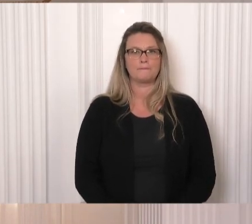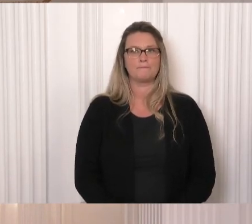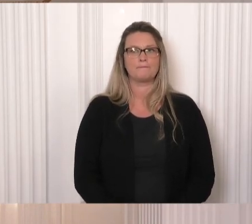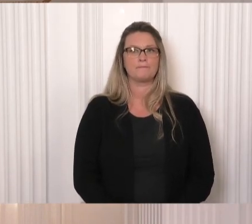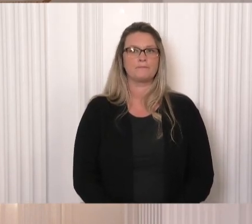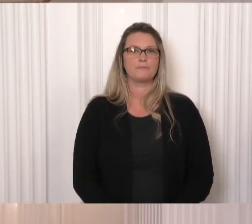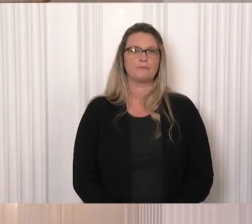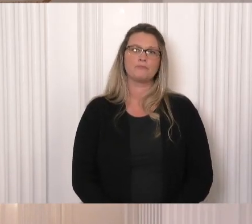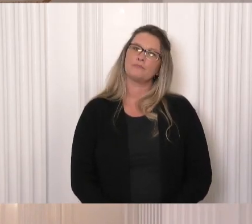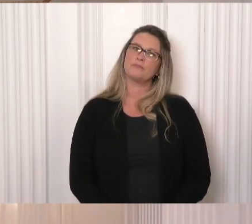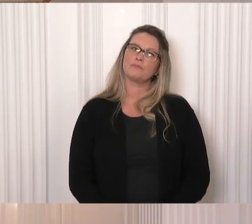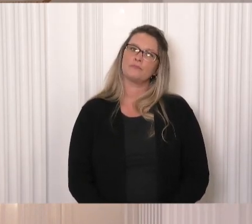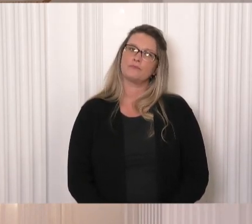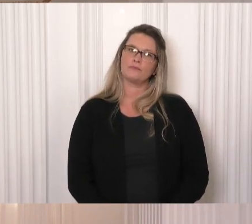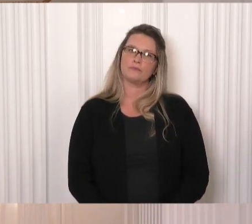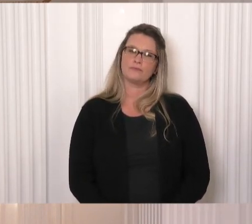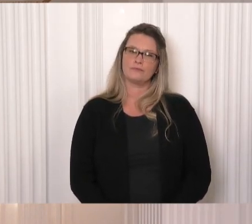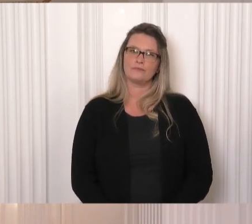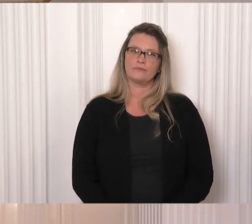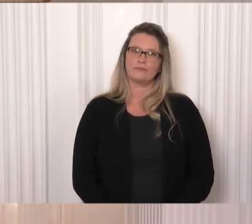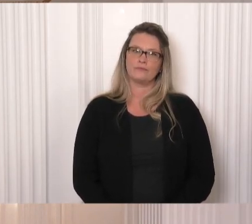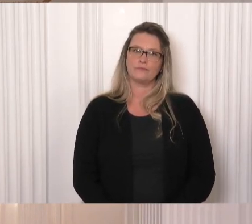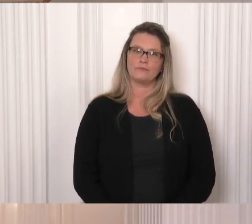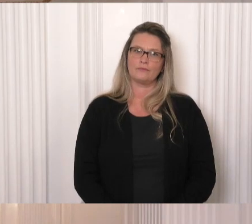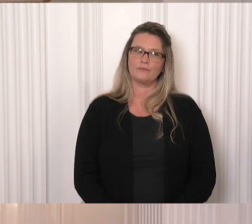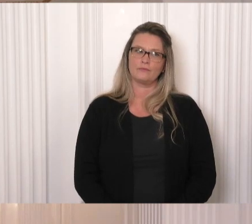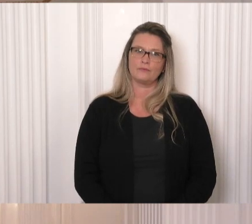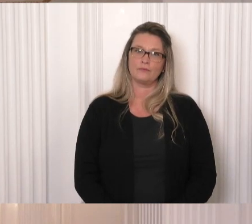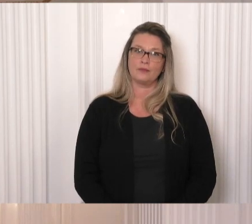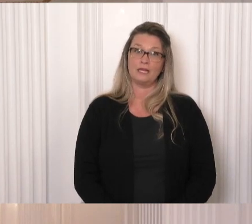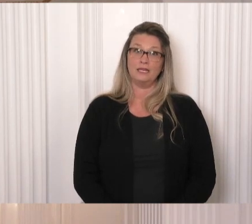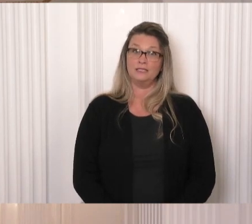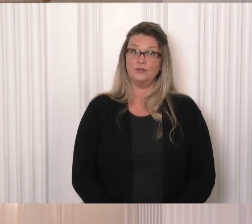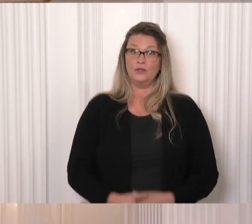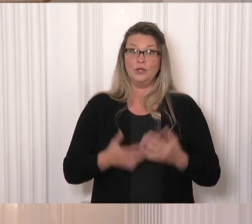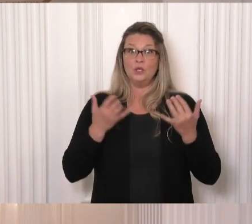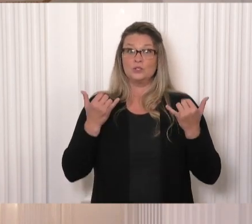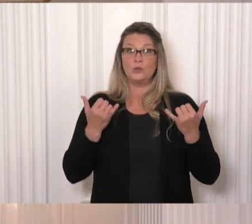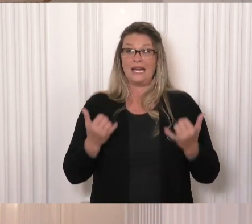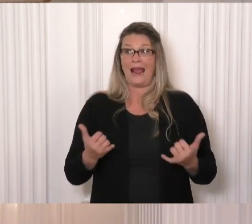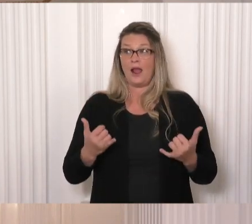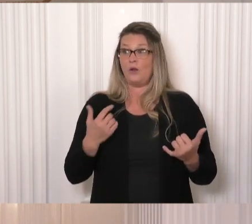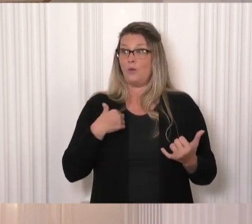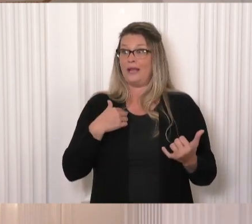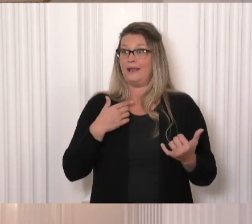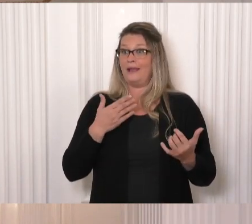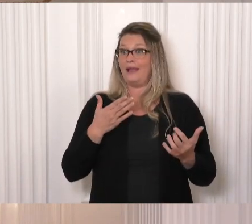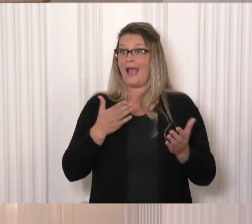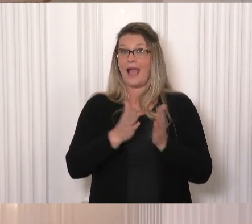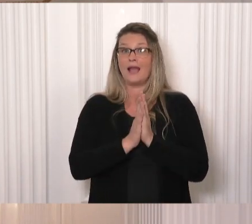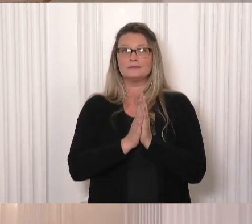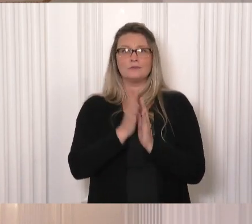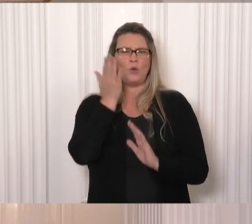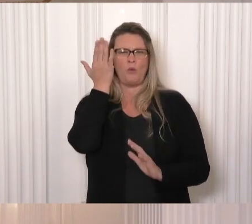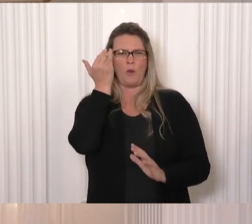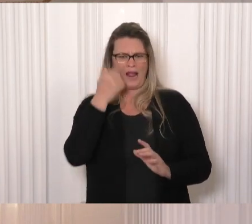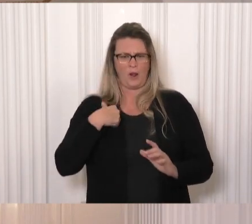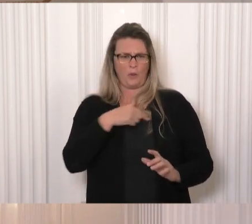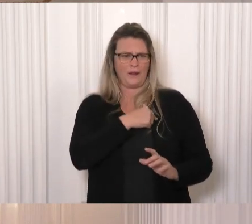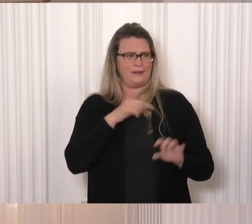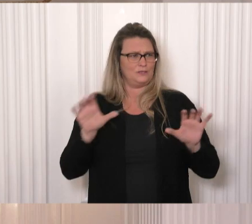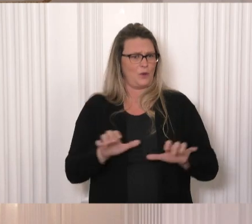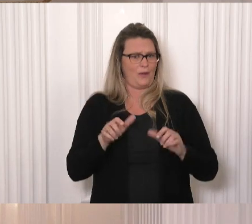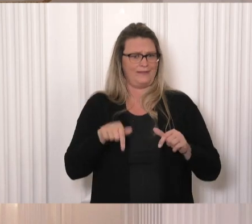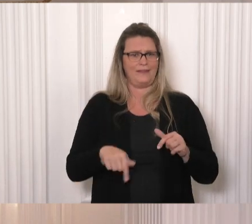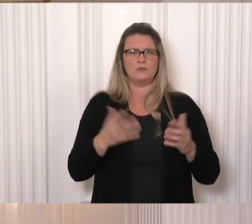point that's very important is why do we do this and what's the goal? And I think that it's becoming more clear that